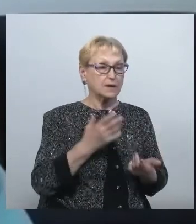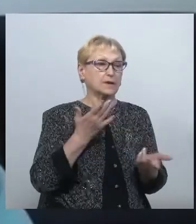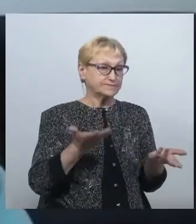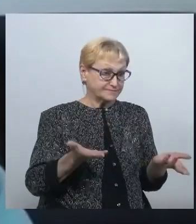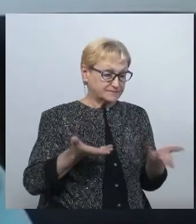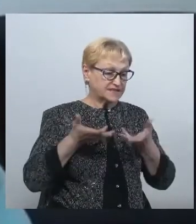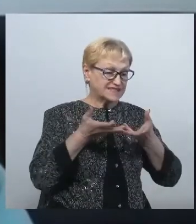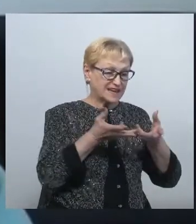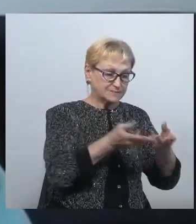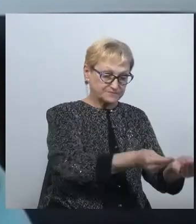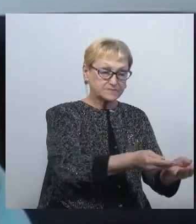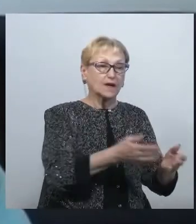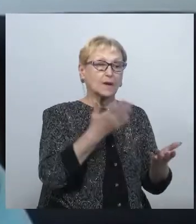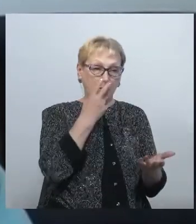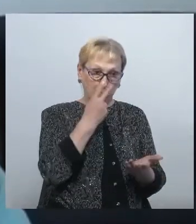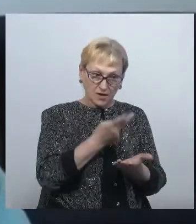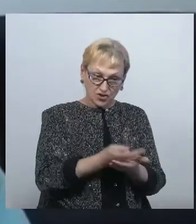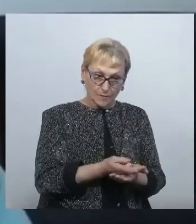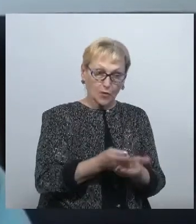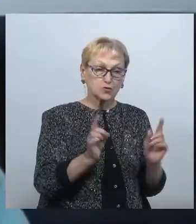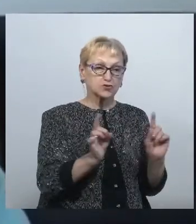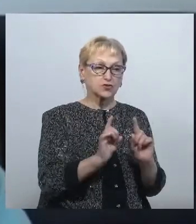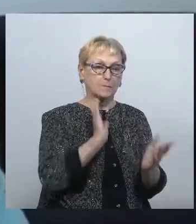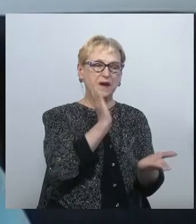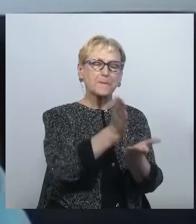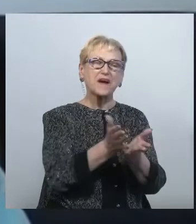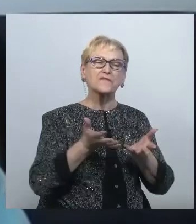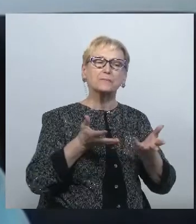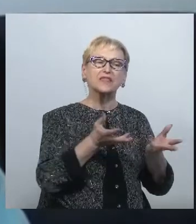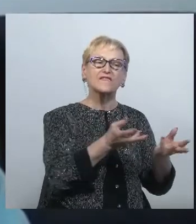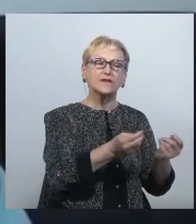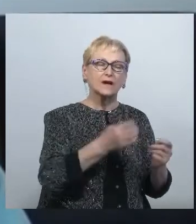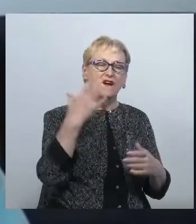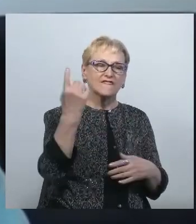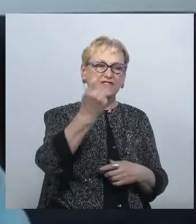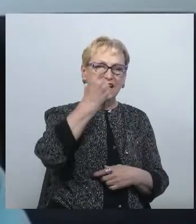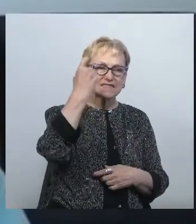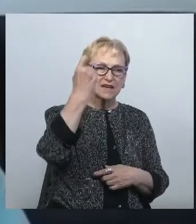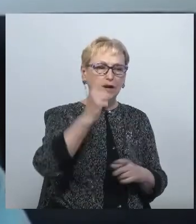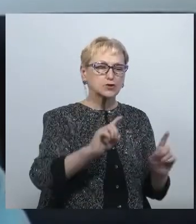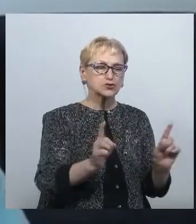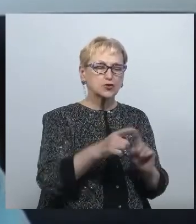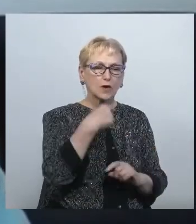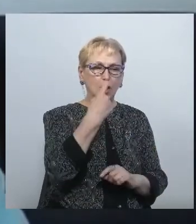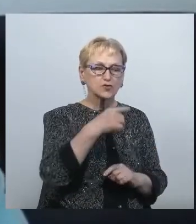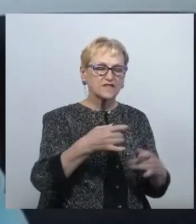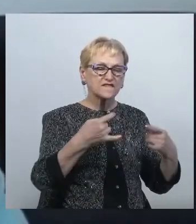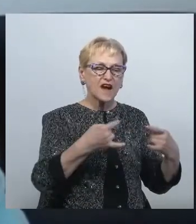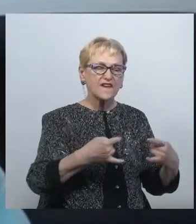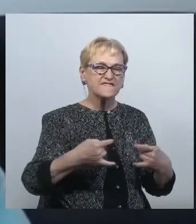the owner's attitude to this has changed, so we can see it that he has the direct impact on what